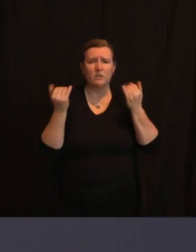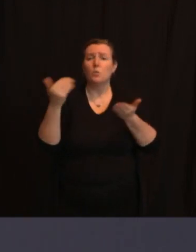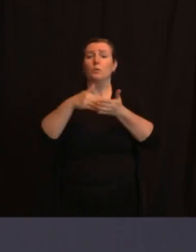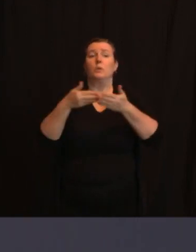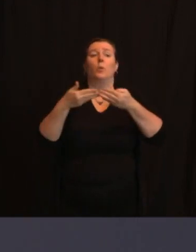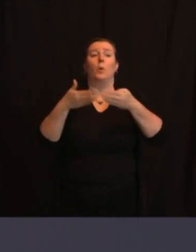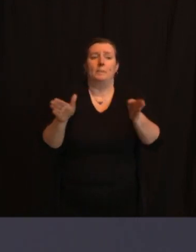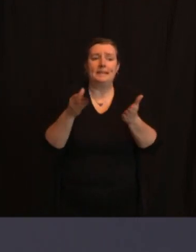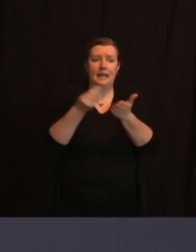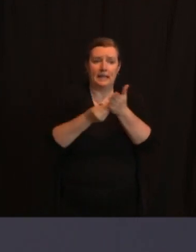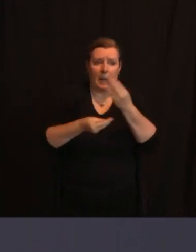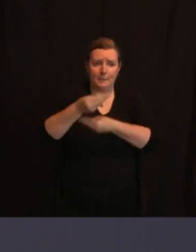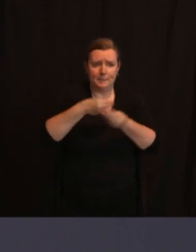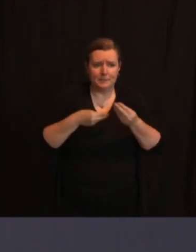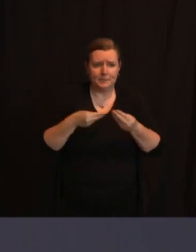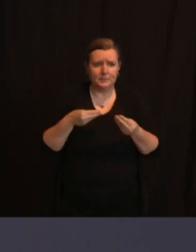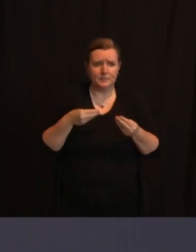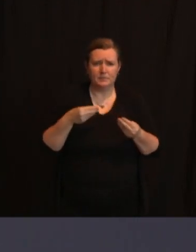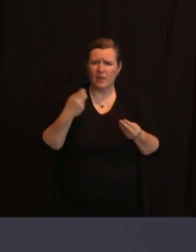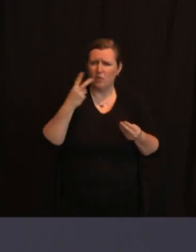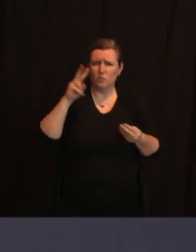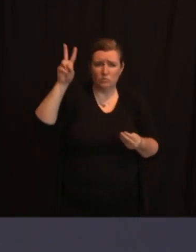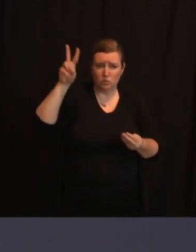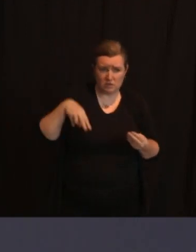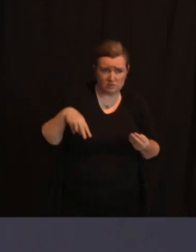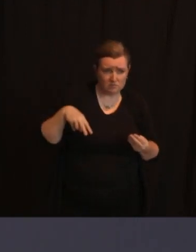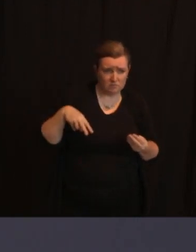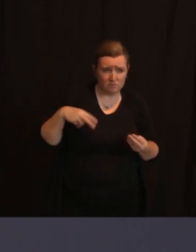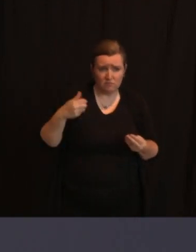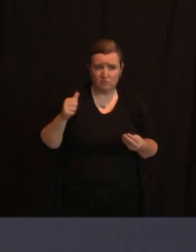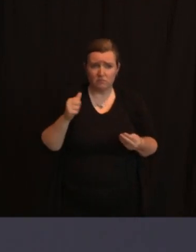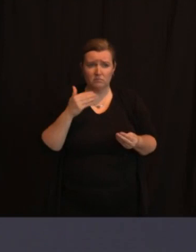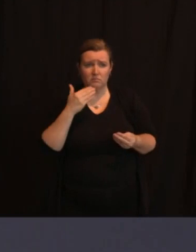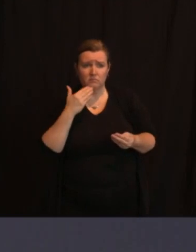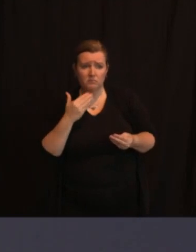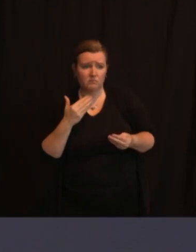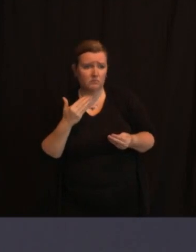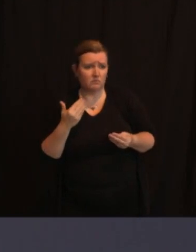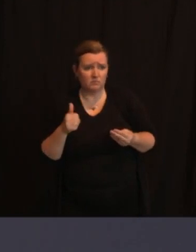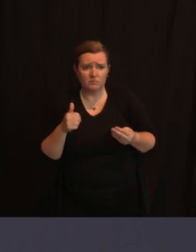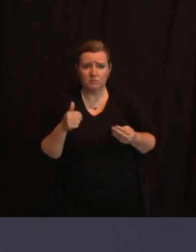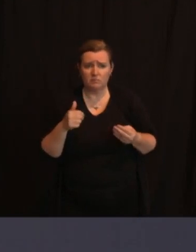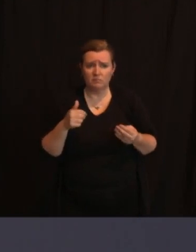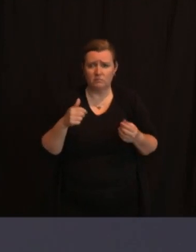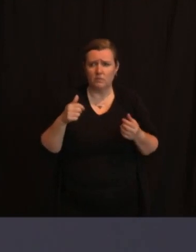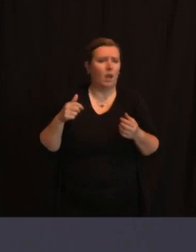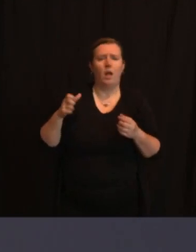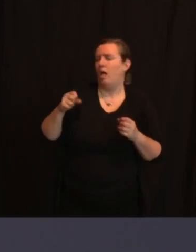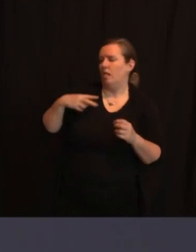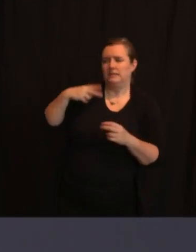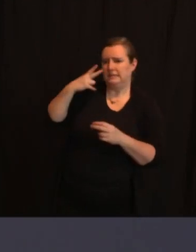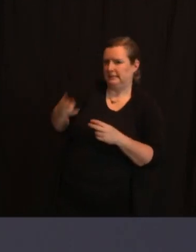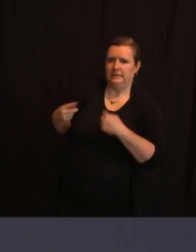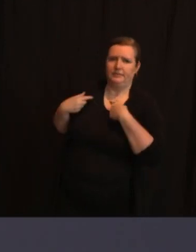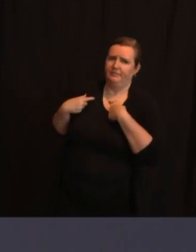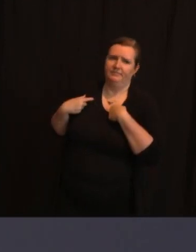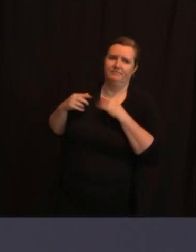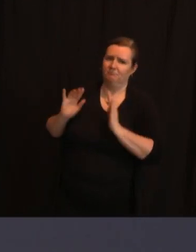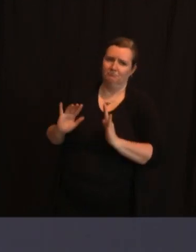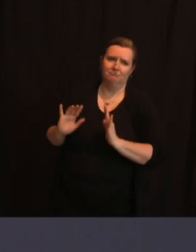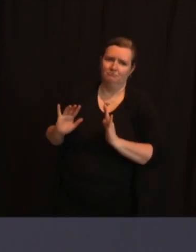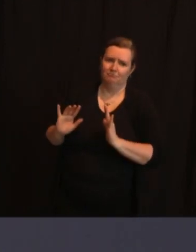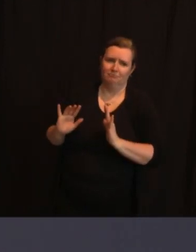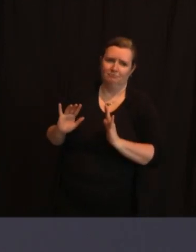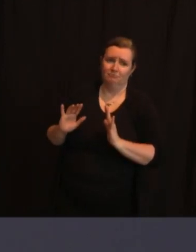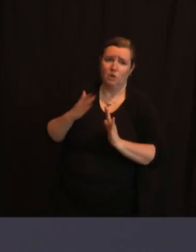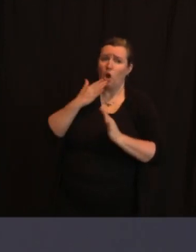recommendations that stick out to you? Anything you're in favor of or rejecting outright? Haven't seen it. We'll absolutely take that. We've got a good relationship with those organizations,